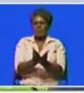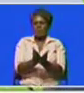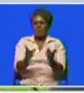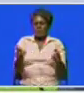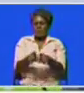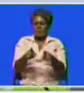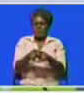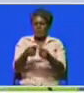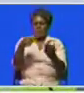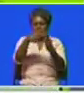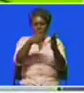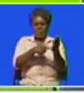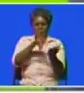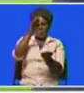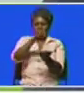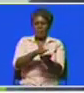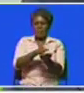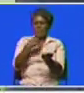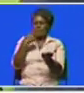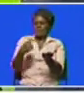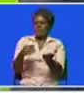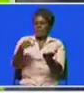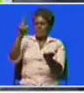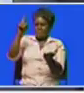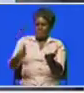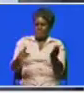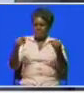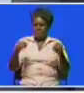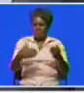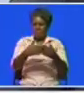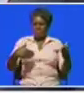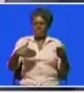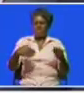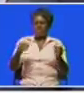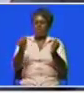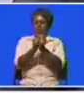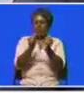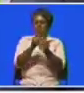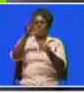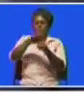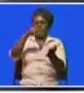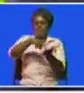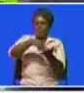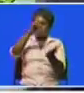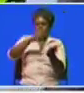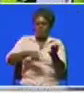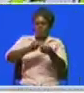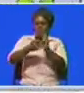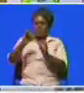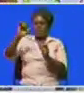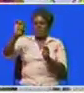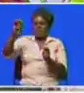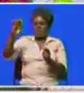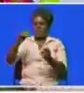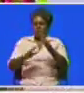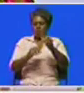also tabled a list of irreducible minimums which they say must be implemented before the October election. These include changes in IEBC senior